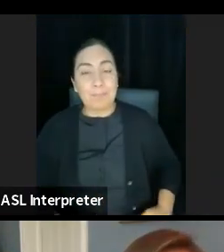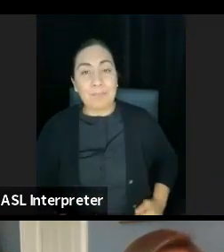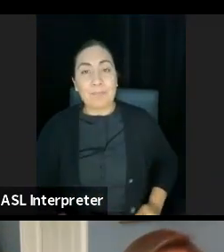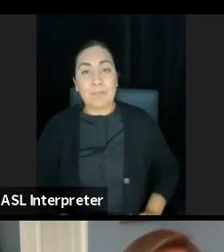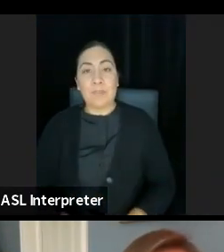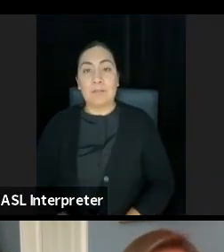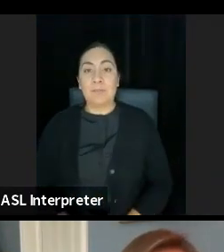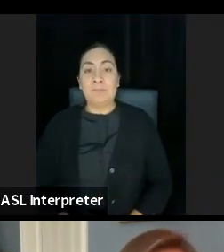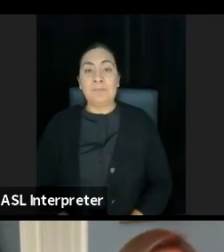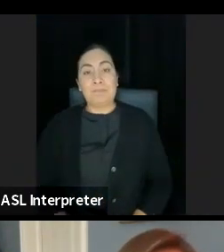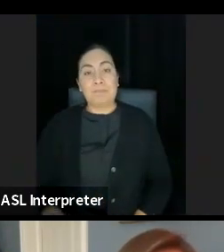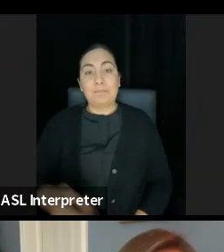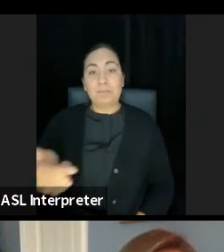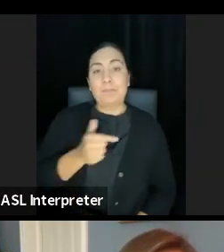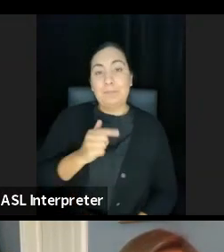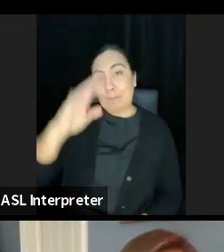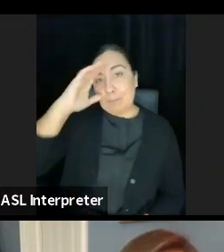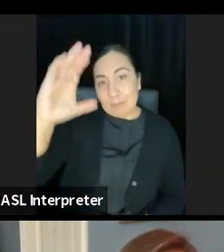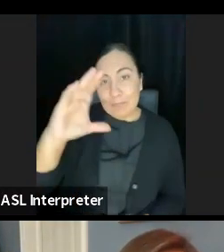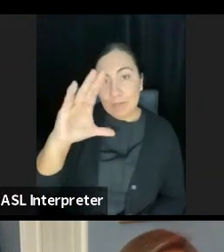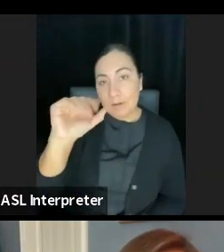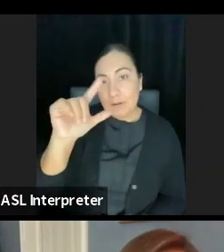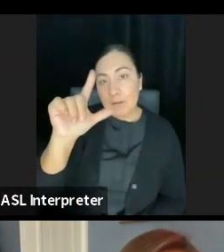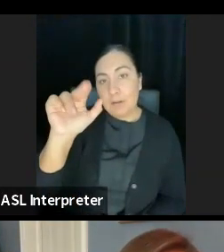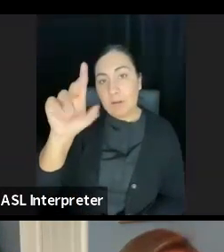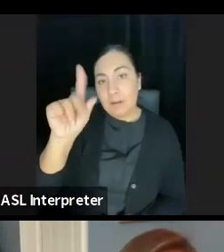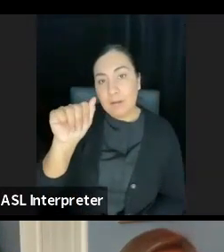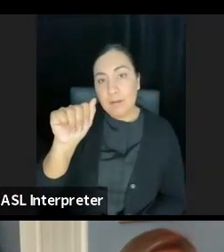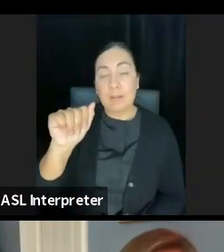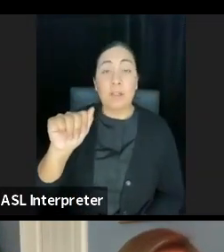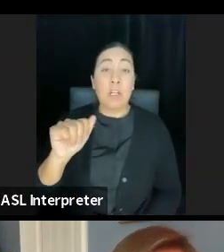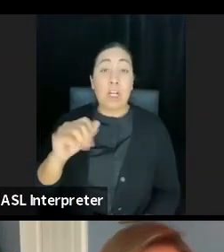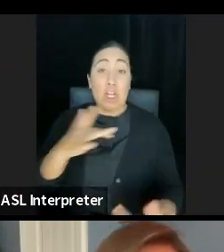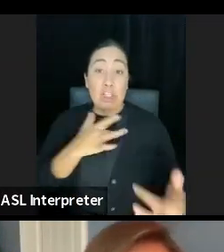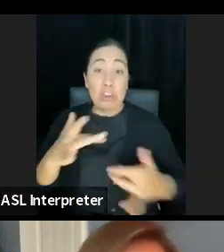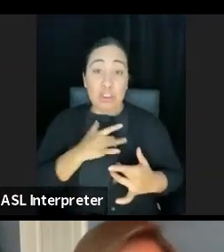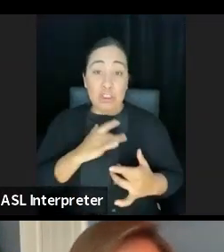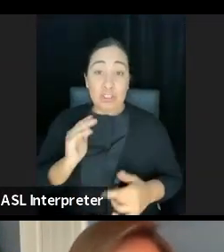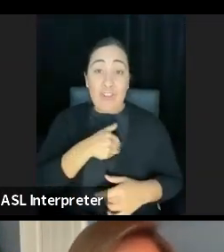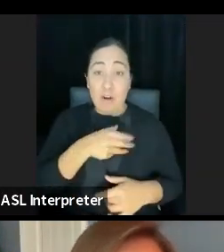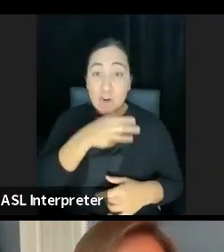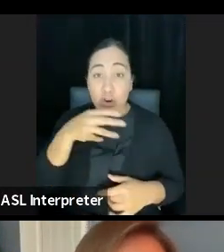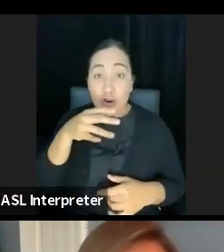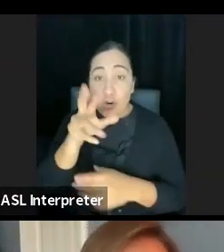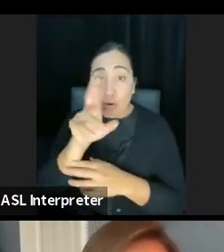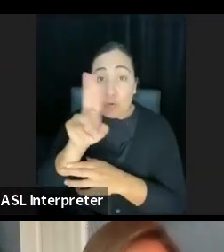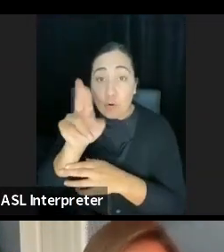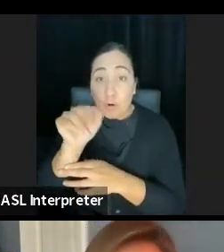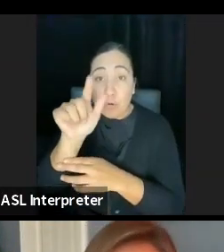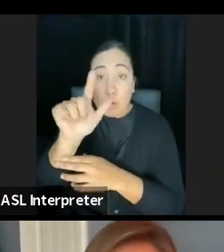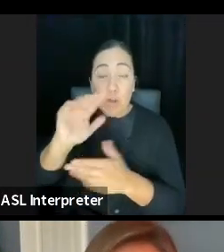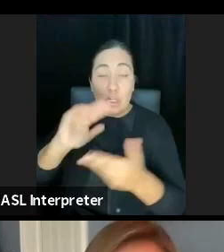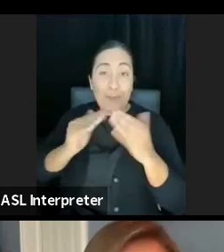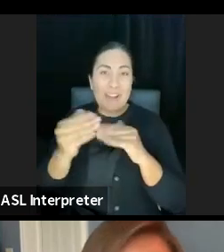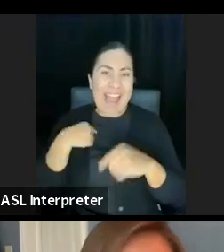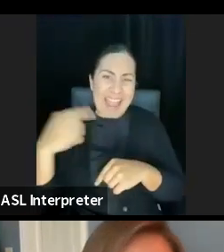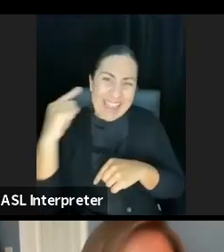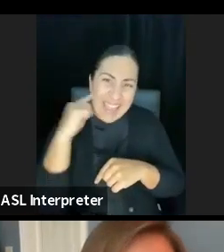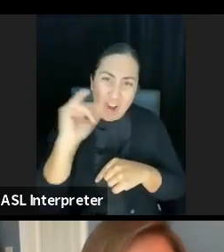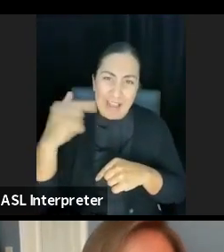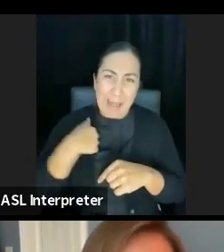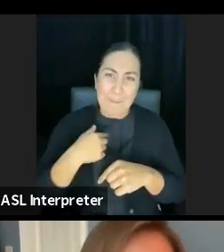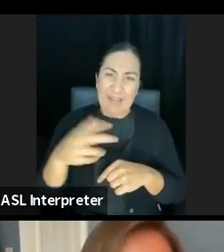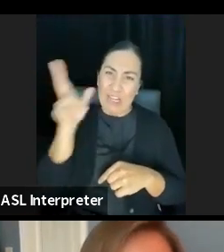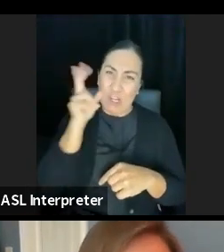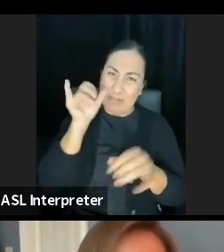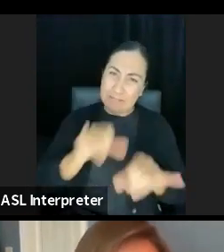This is Claudia, and the concerns of our rural community, I feel like I'm hearing that echoed in most of the communities that I belong